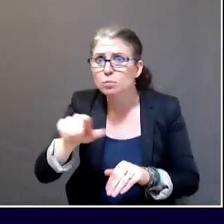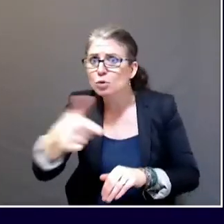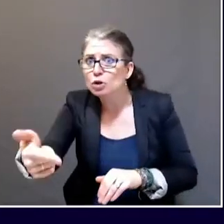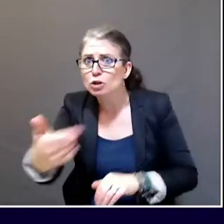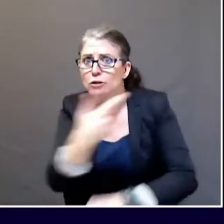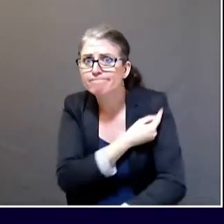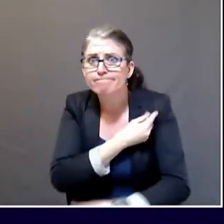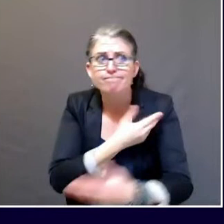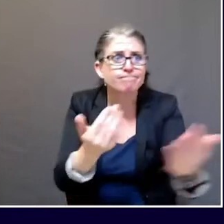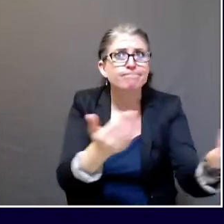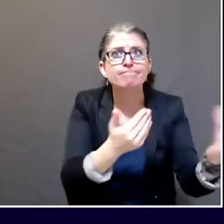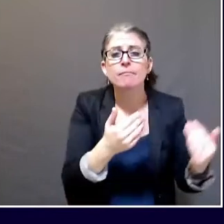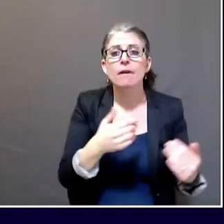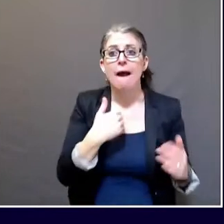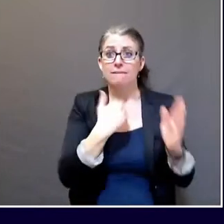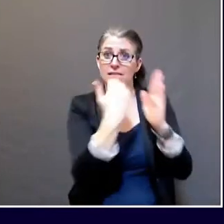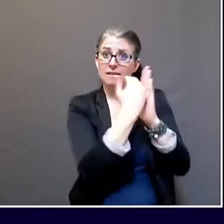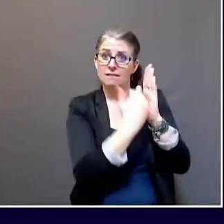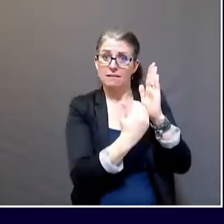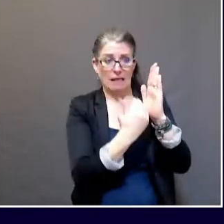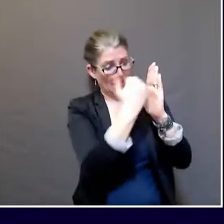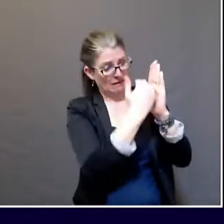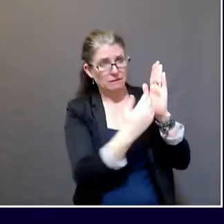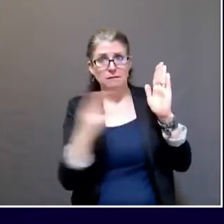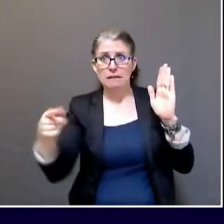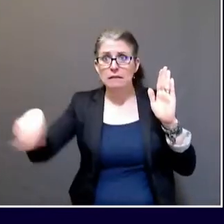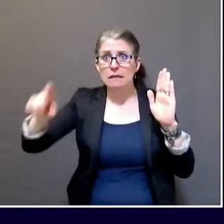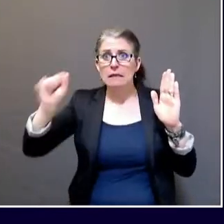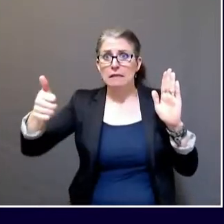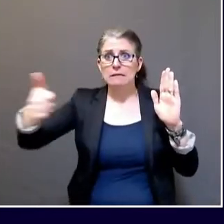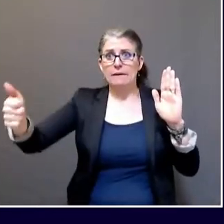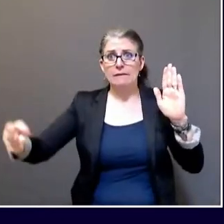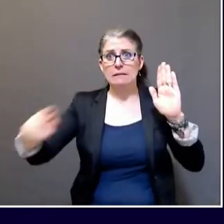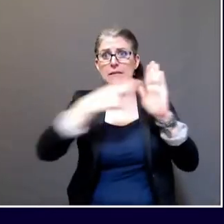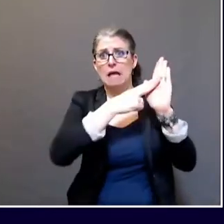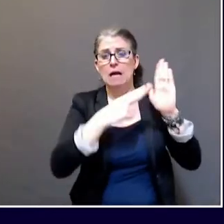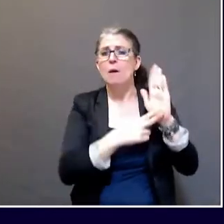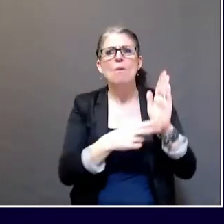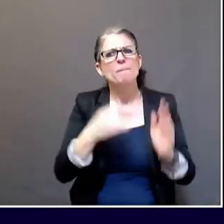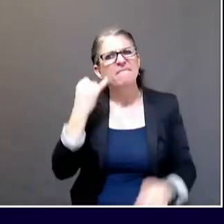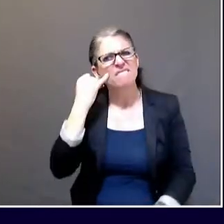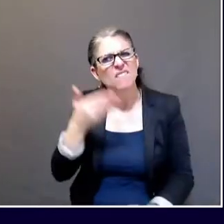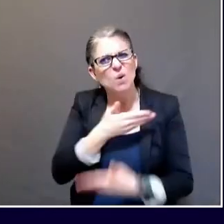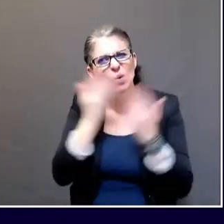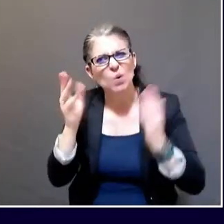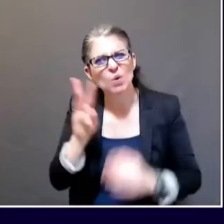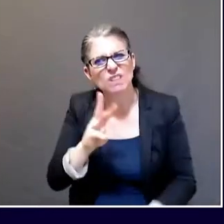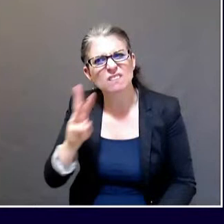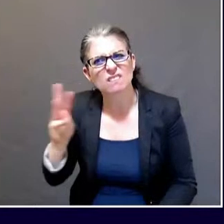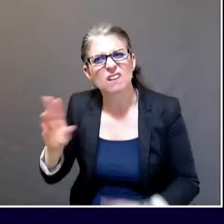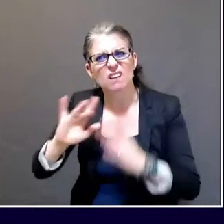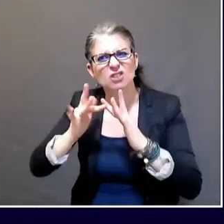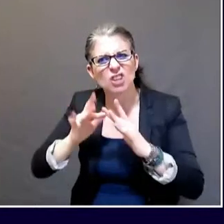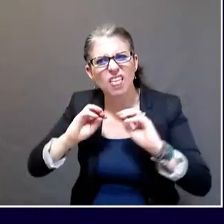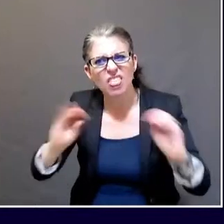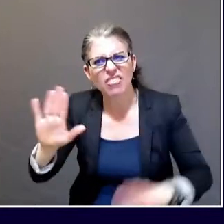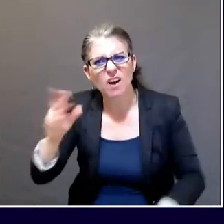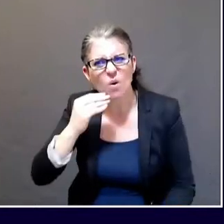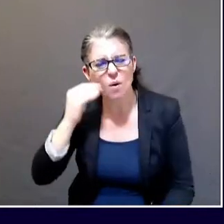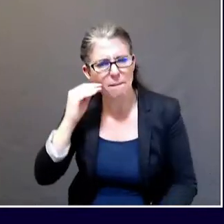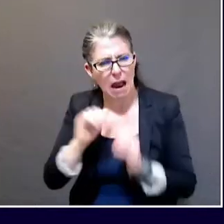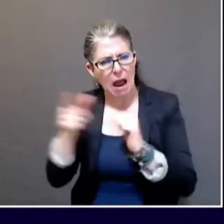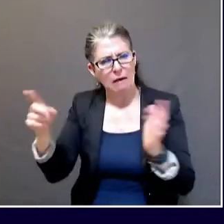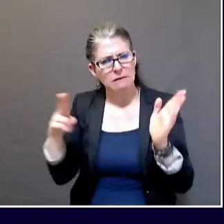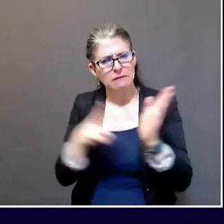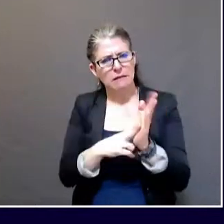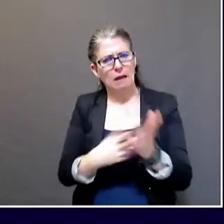get in line? So we are at the beginning phases of vaccinating the general public in Maine, starting with